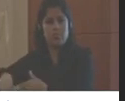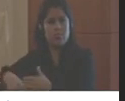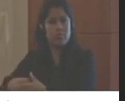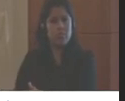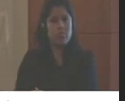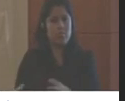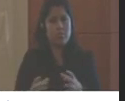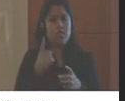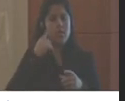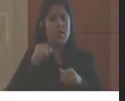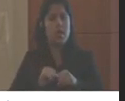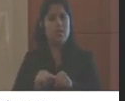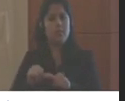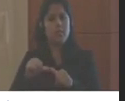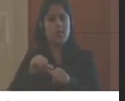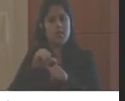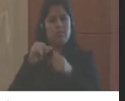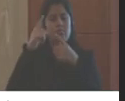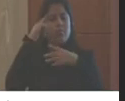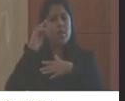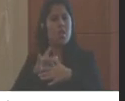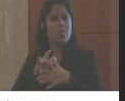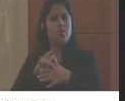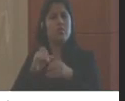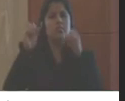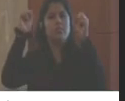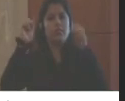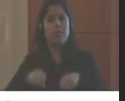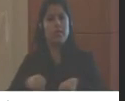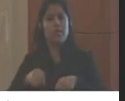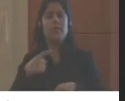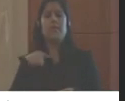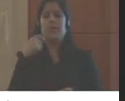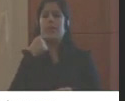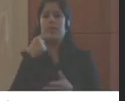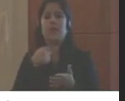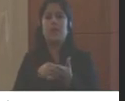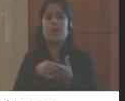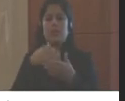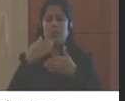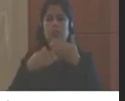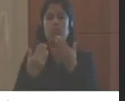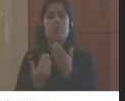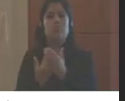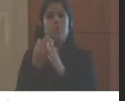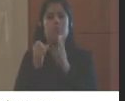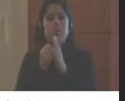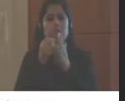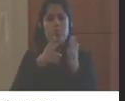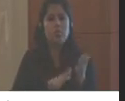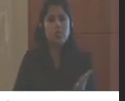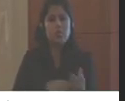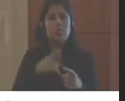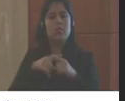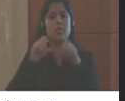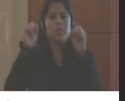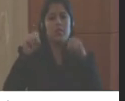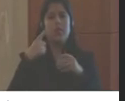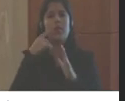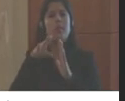high-risk populations. We have financial mechanisms for these actions, for